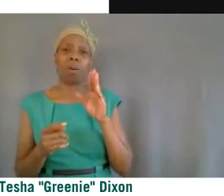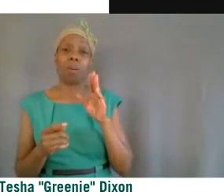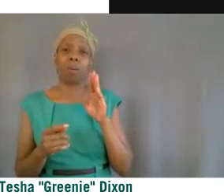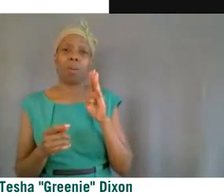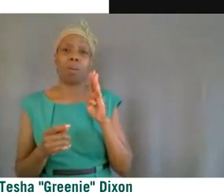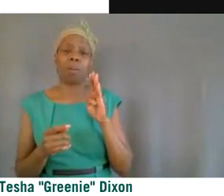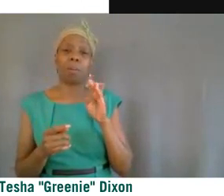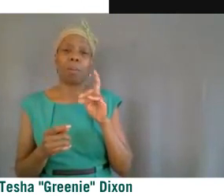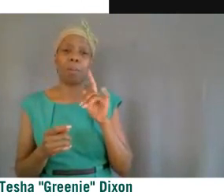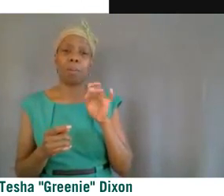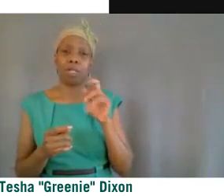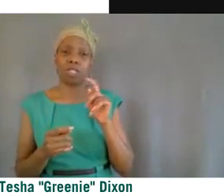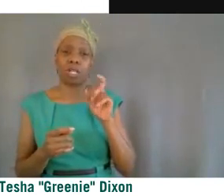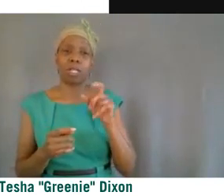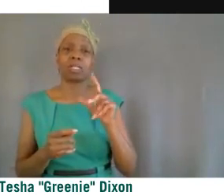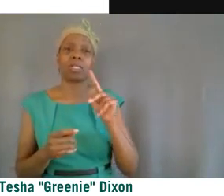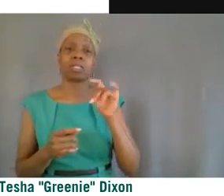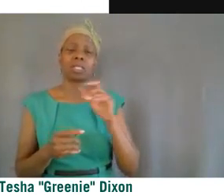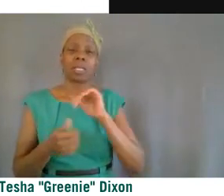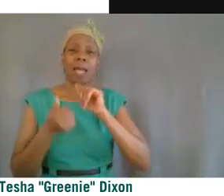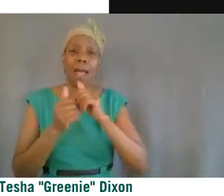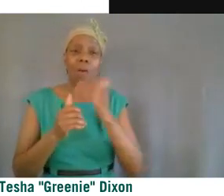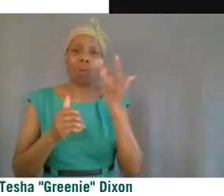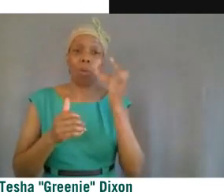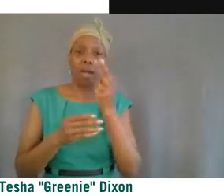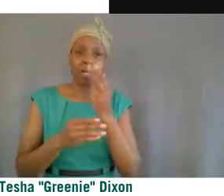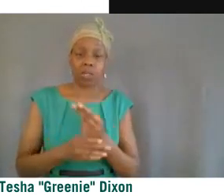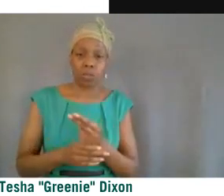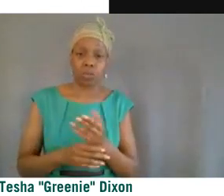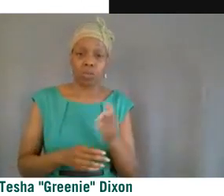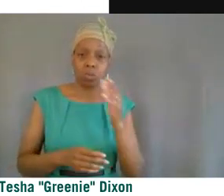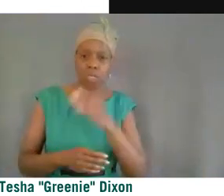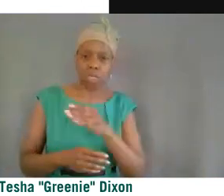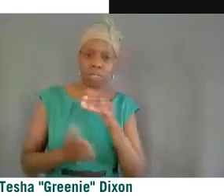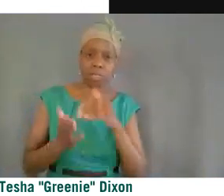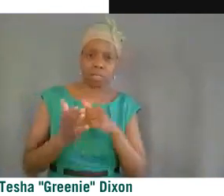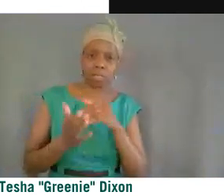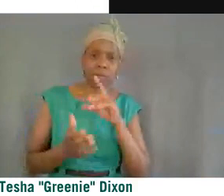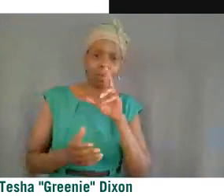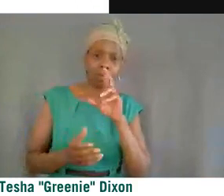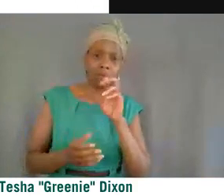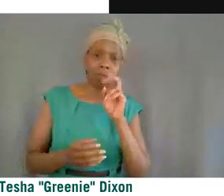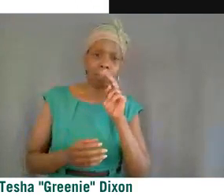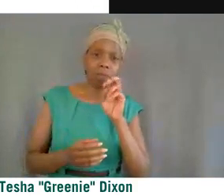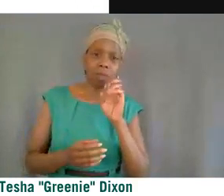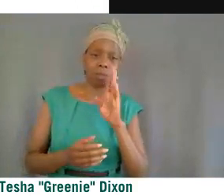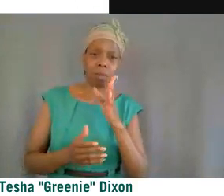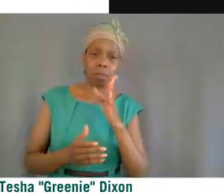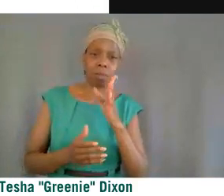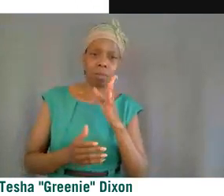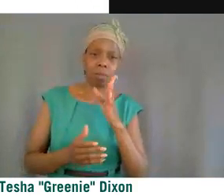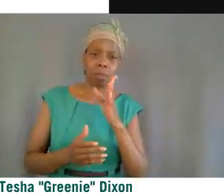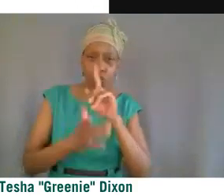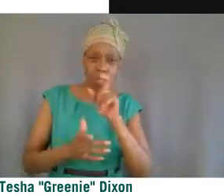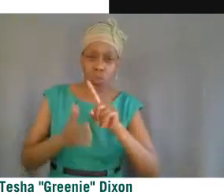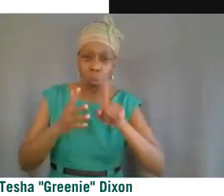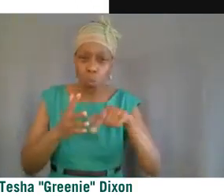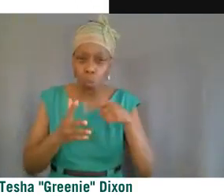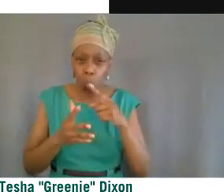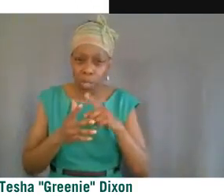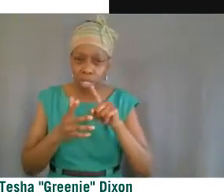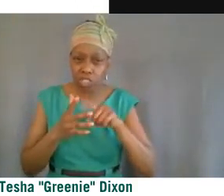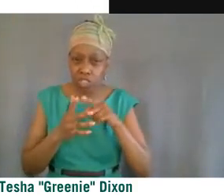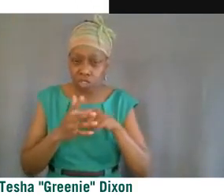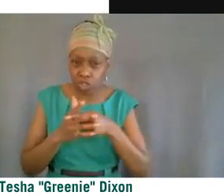why that would be used. And Dr. Rosenberg, I'll ask you this question is, when should it start? So say, for